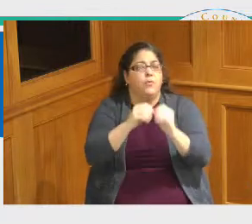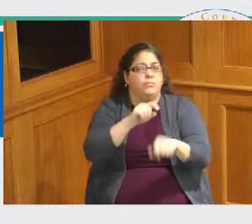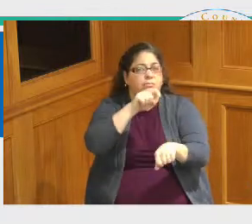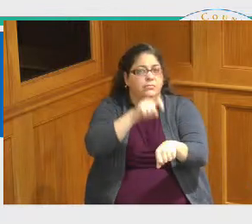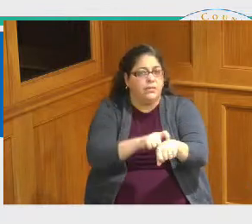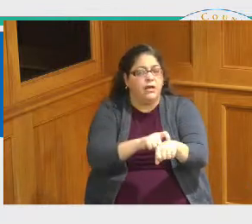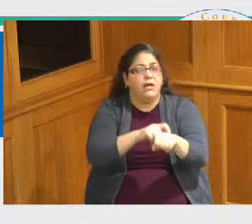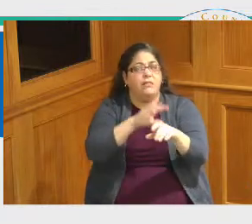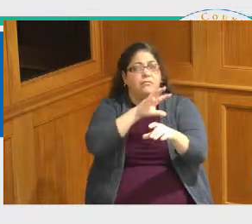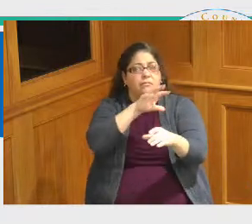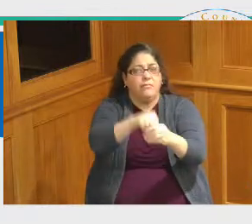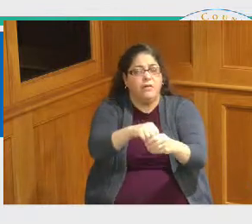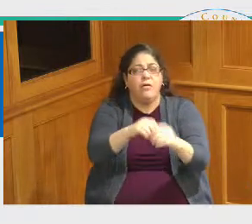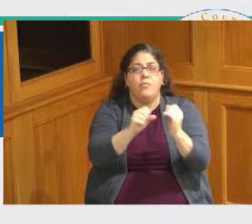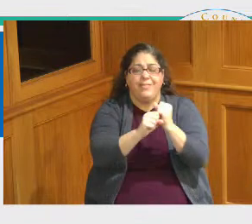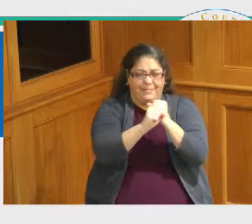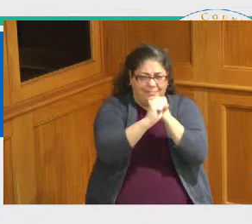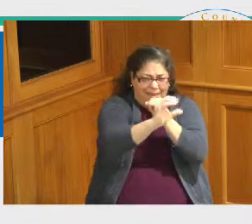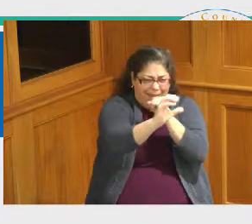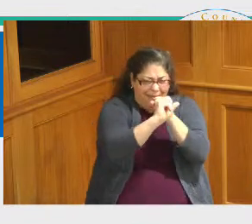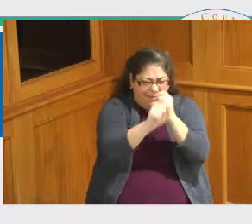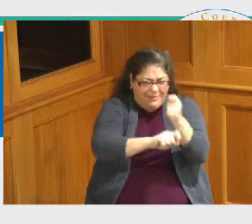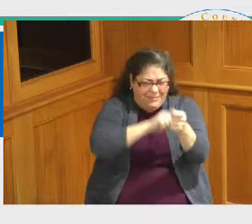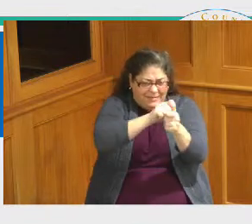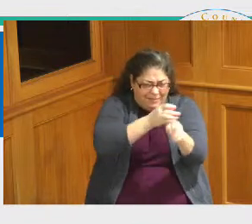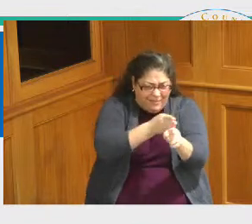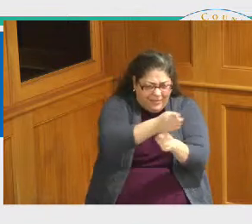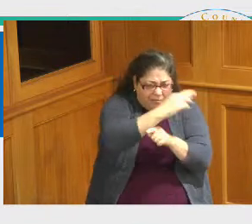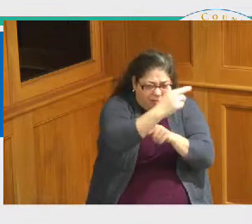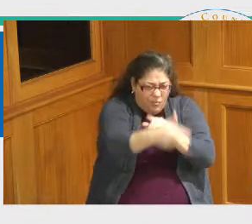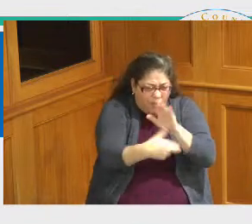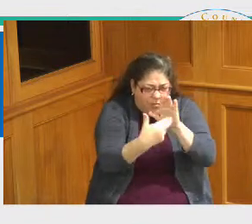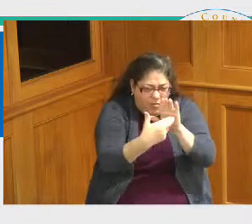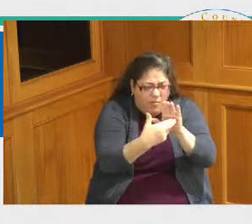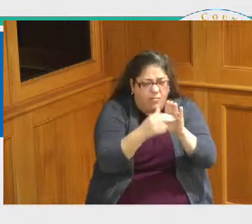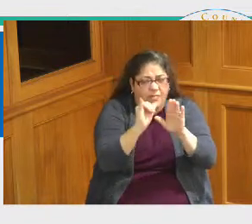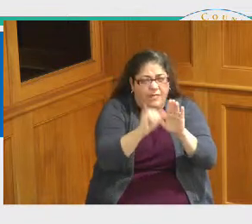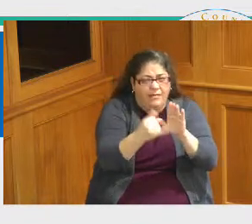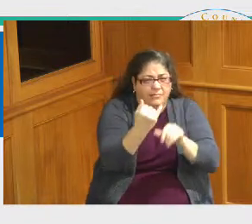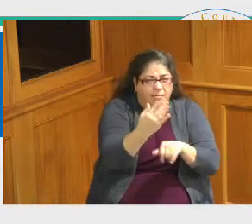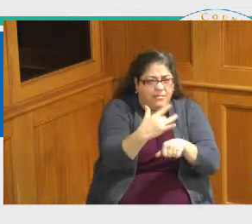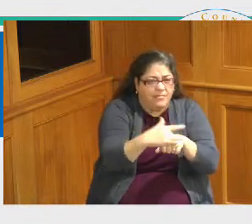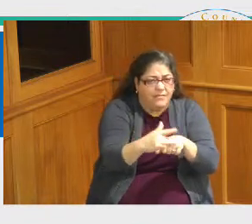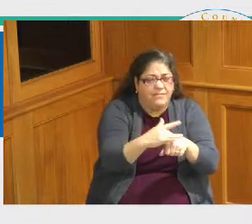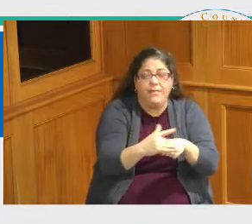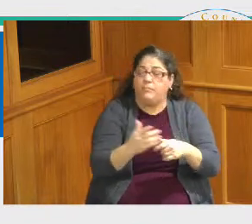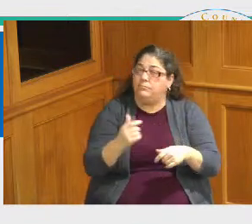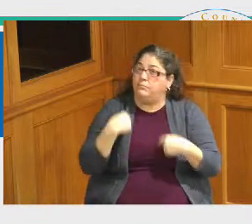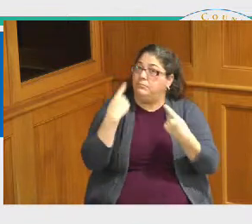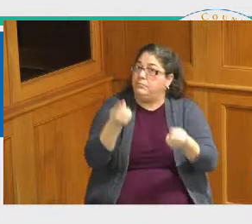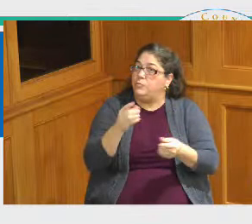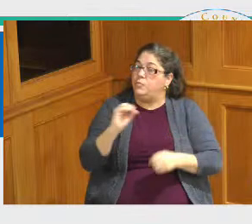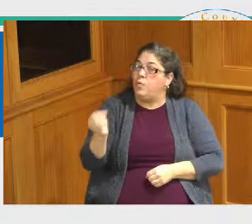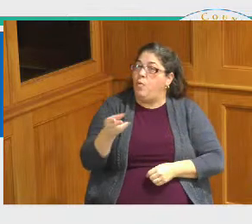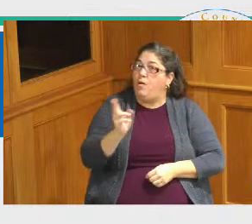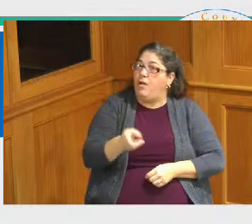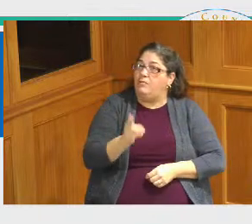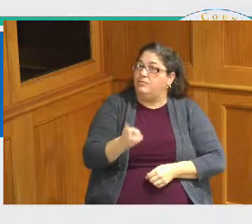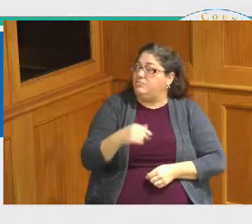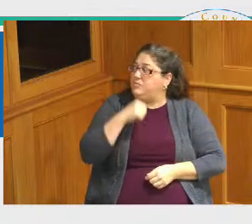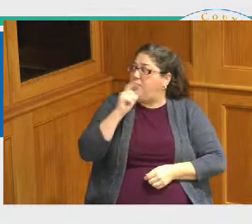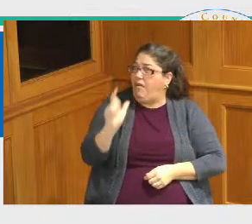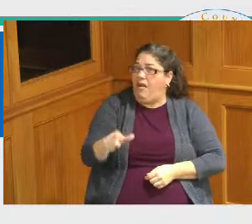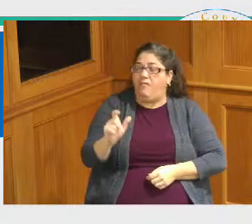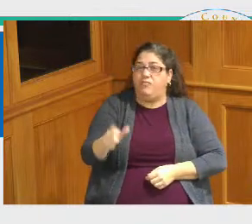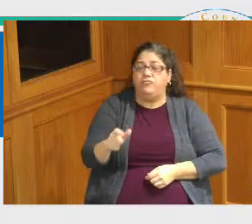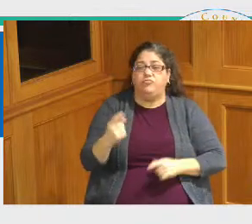in advertising for specific positions that we might have available. Historically, we didn't really have to advertise for our positions. We had a plethora of applicants, and over